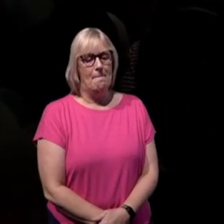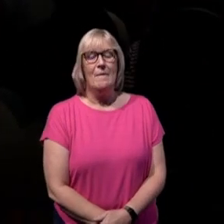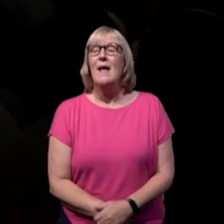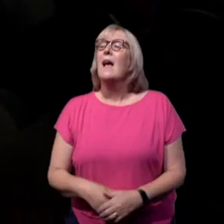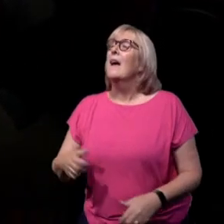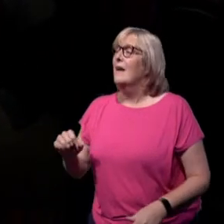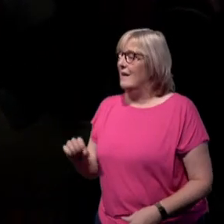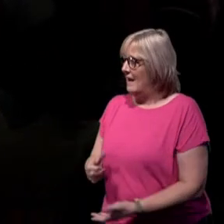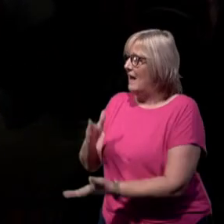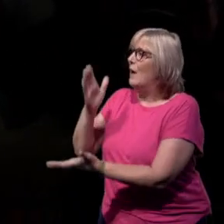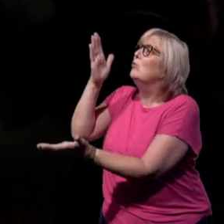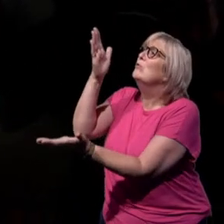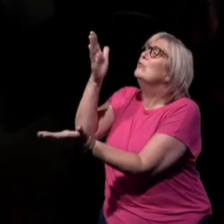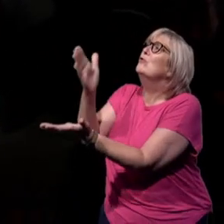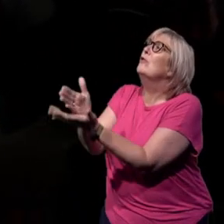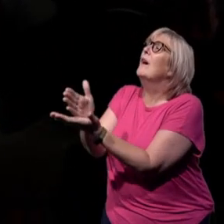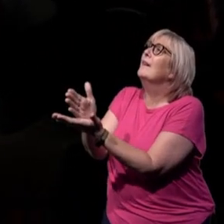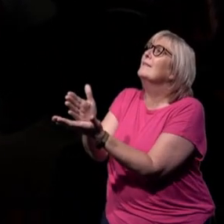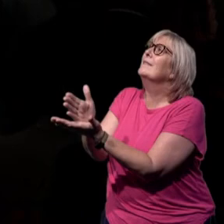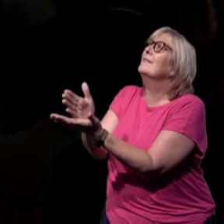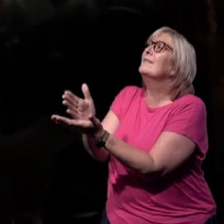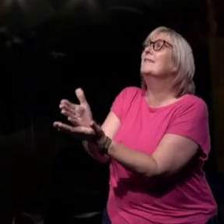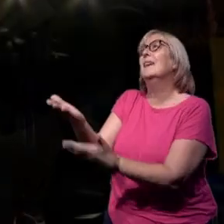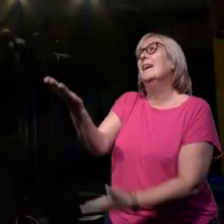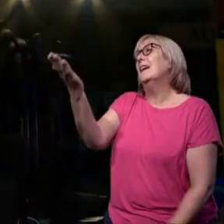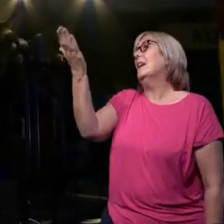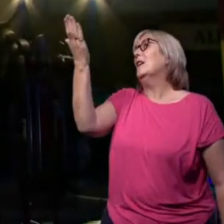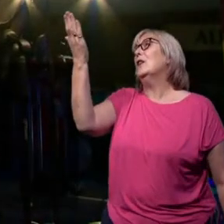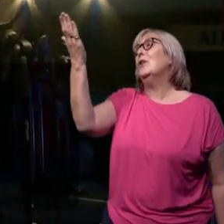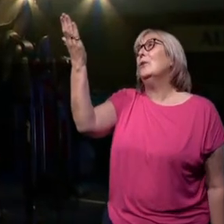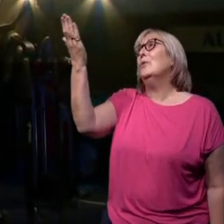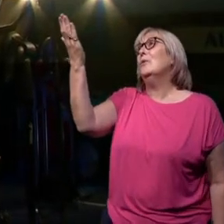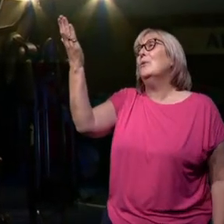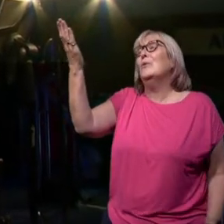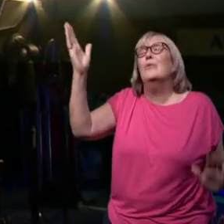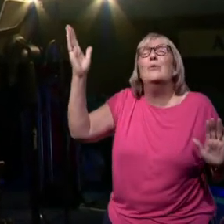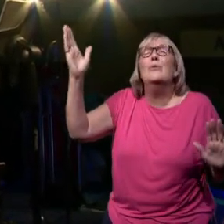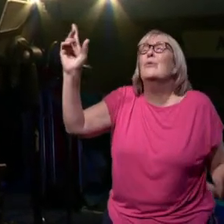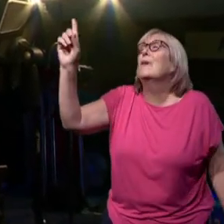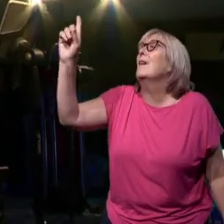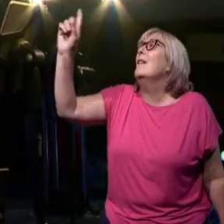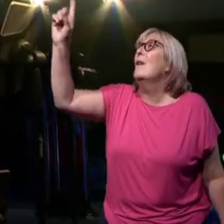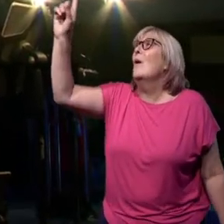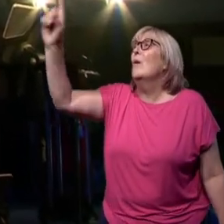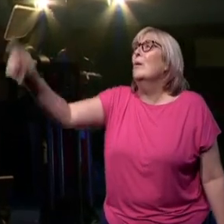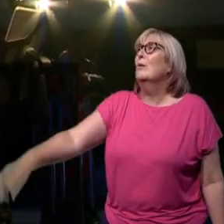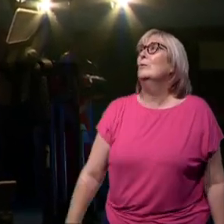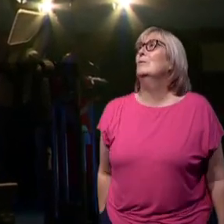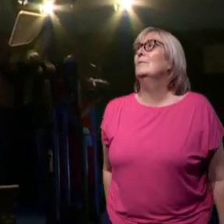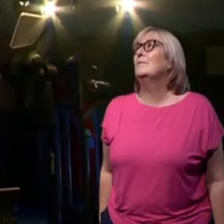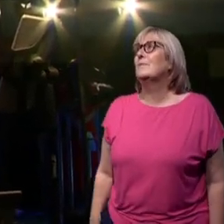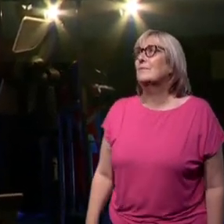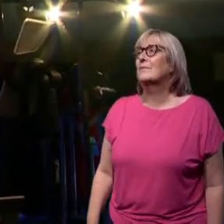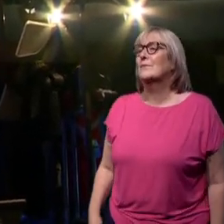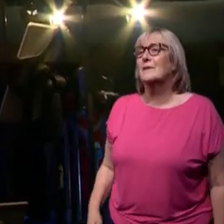trust, and I will trust in you